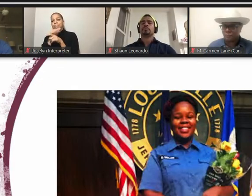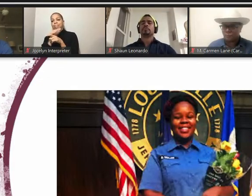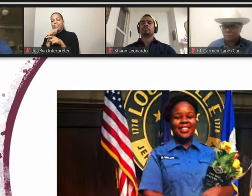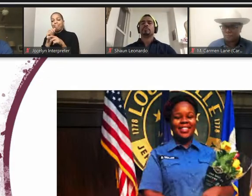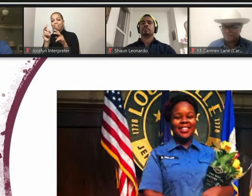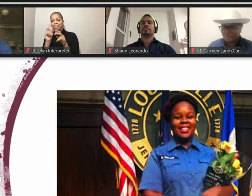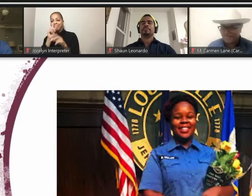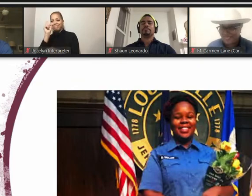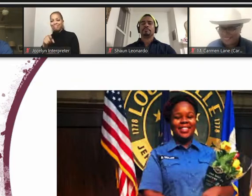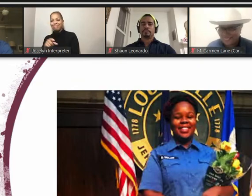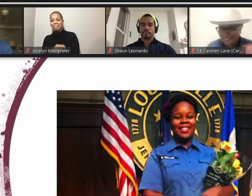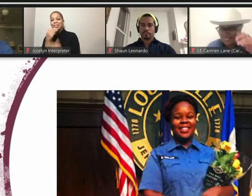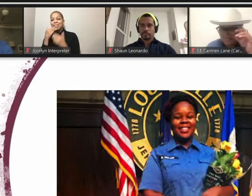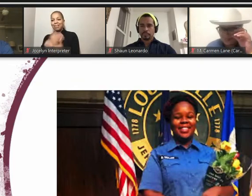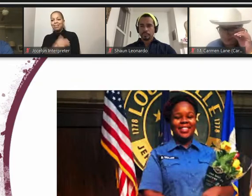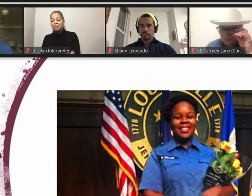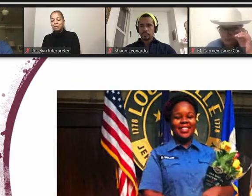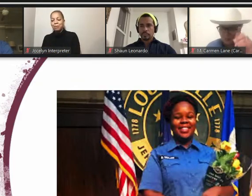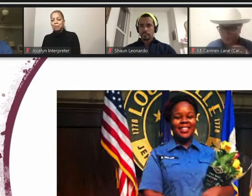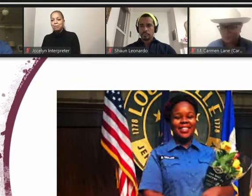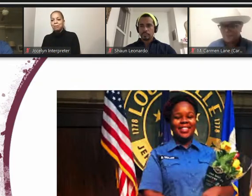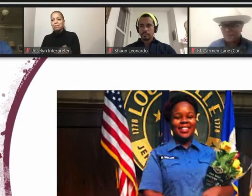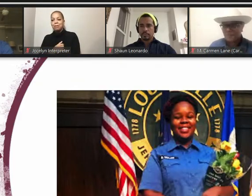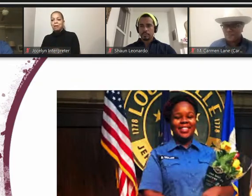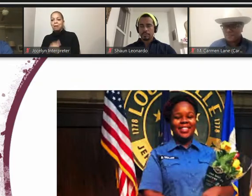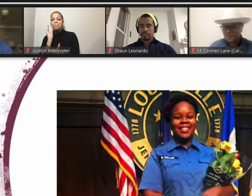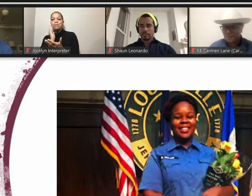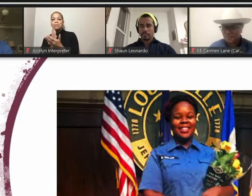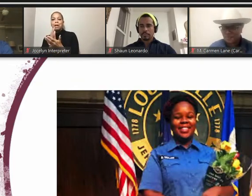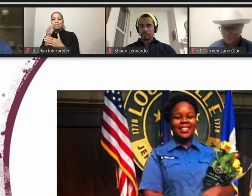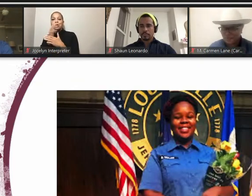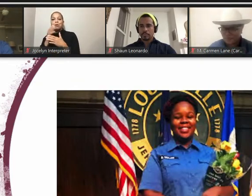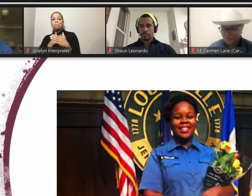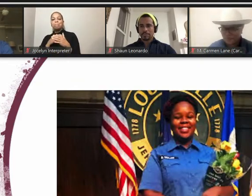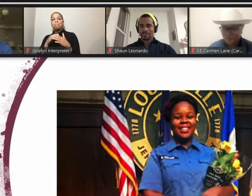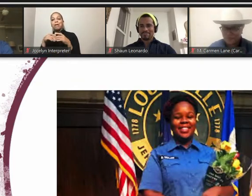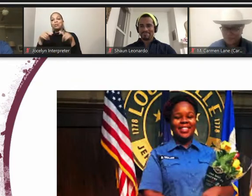Thanks. I'm gonna stop sharing my screen. That's what I'm gonna do.